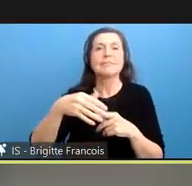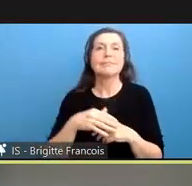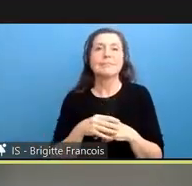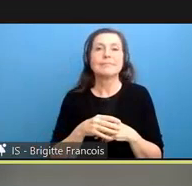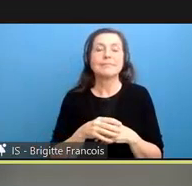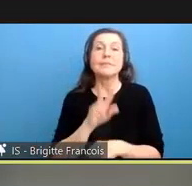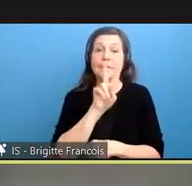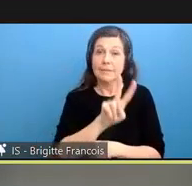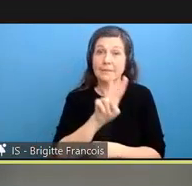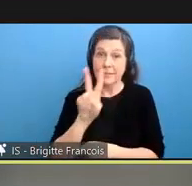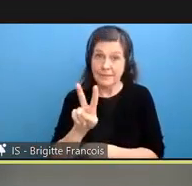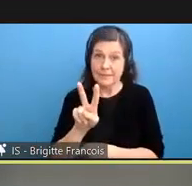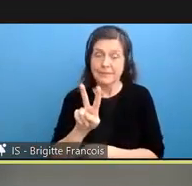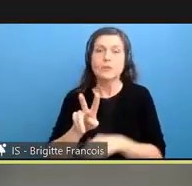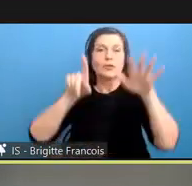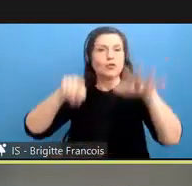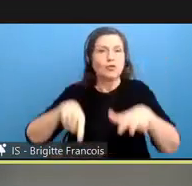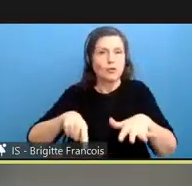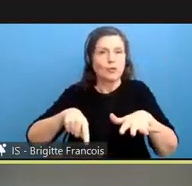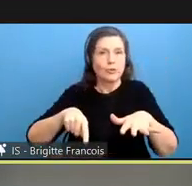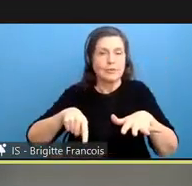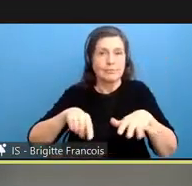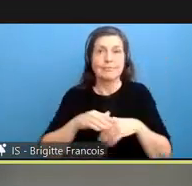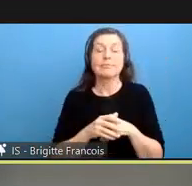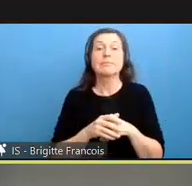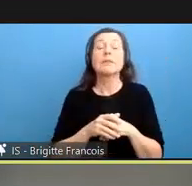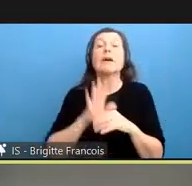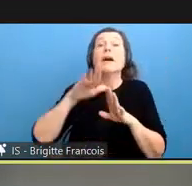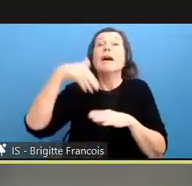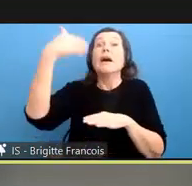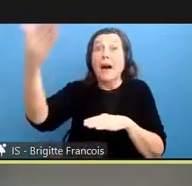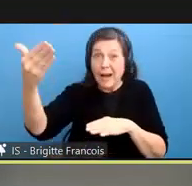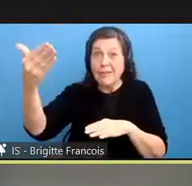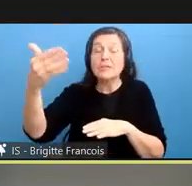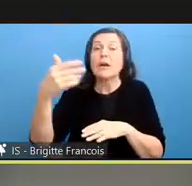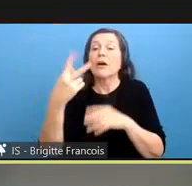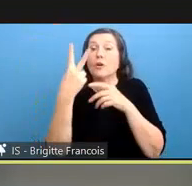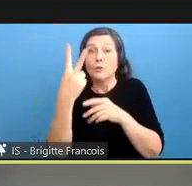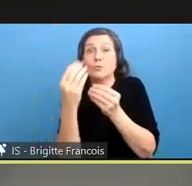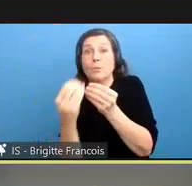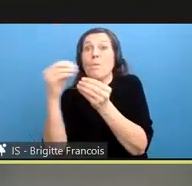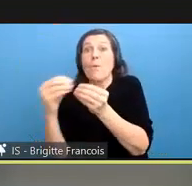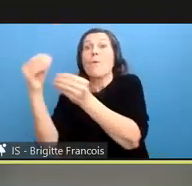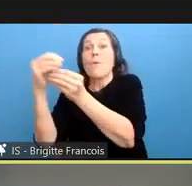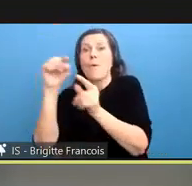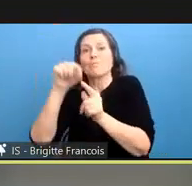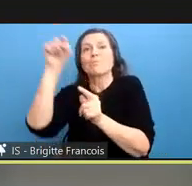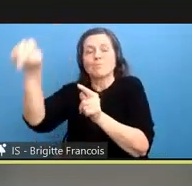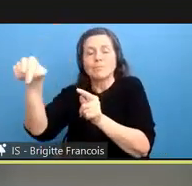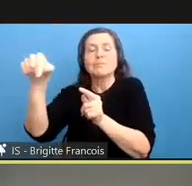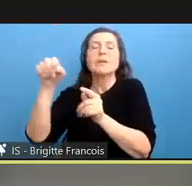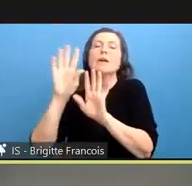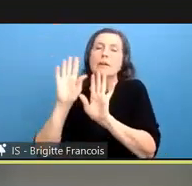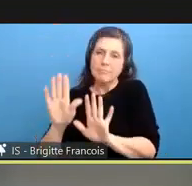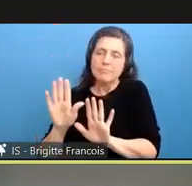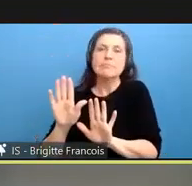on the 22nd of June. There'll be 2 further webinars after that for which we don't have dates, and those will be